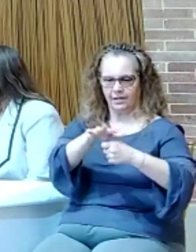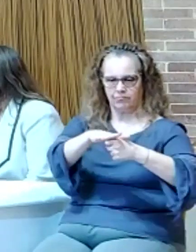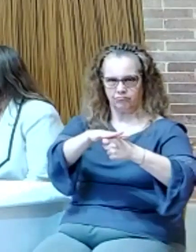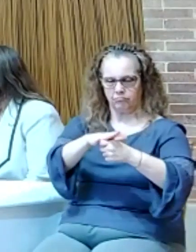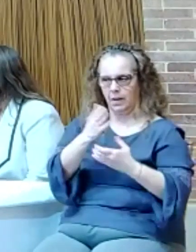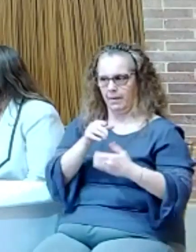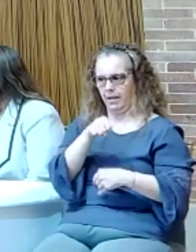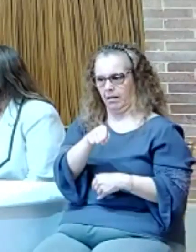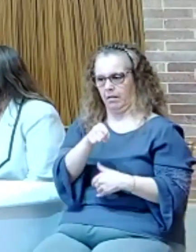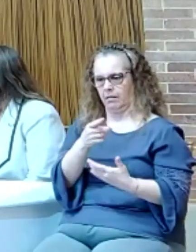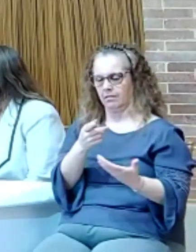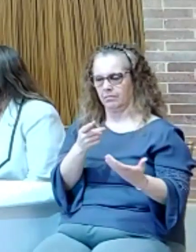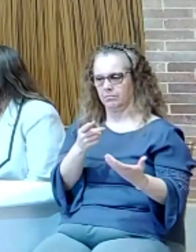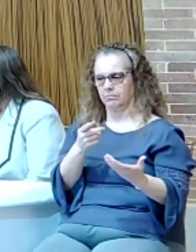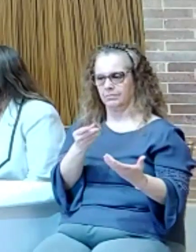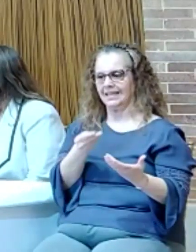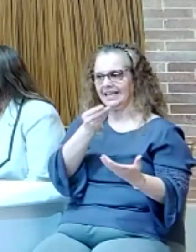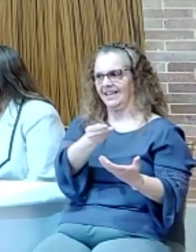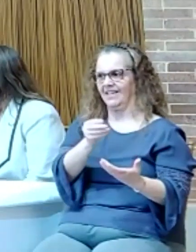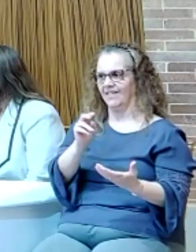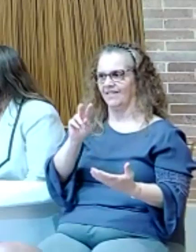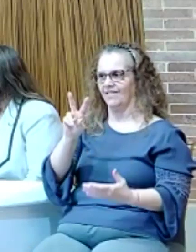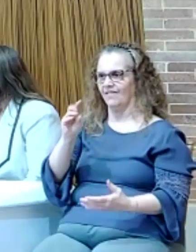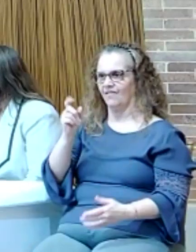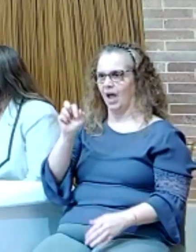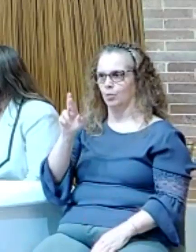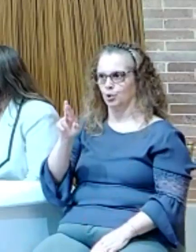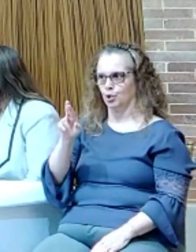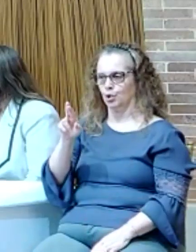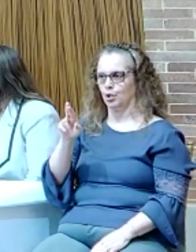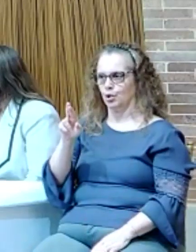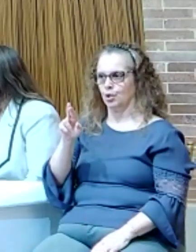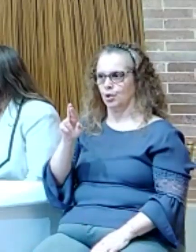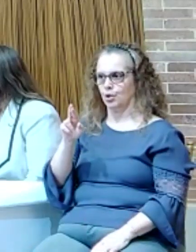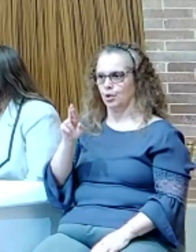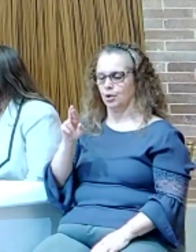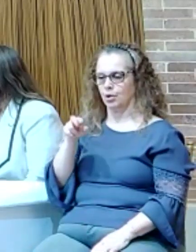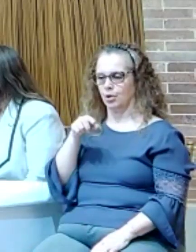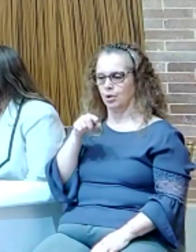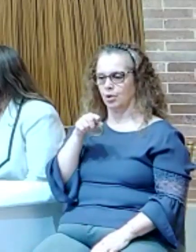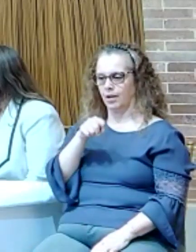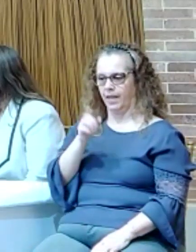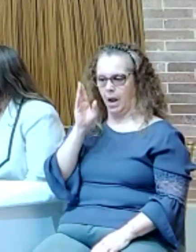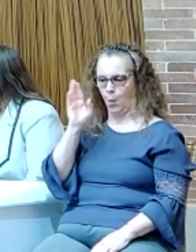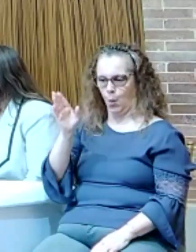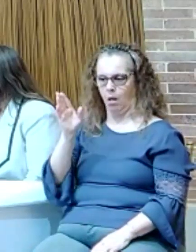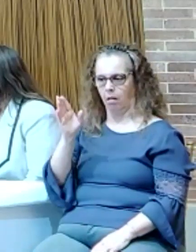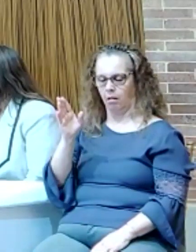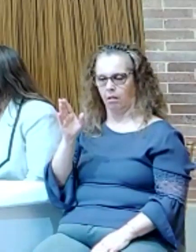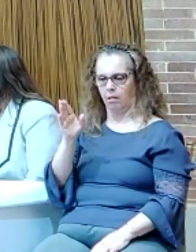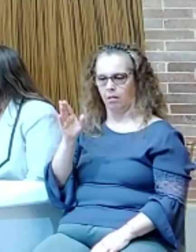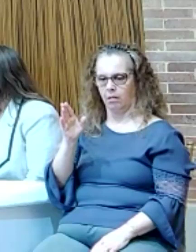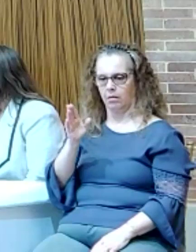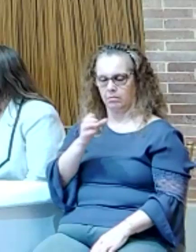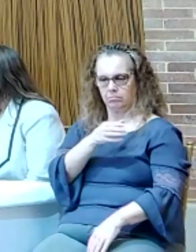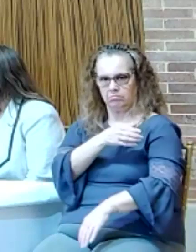the one that is issuing the voucher and therefore is is going to be um enforced in case of any type